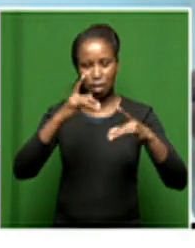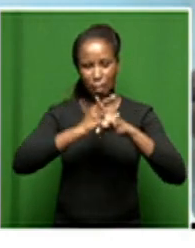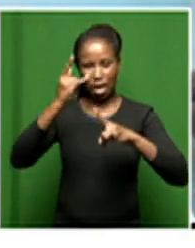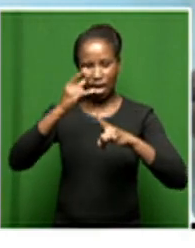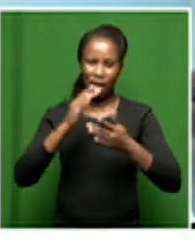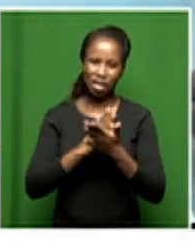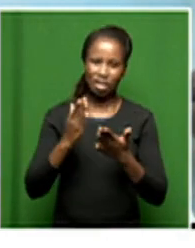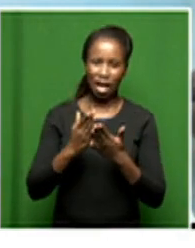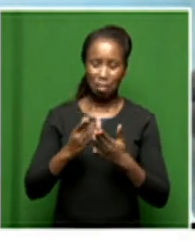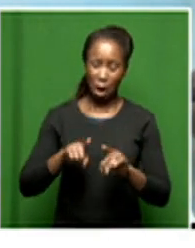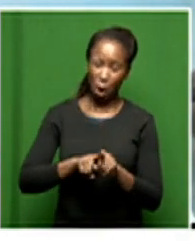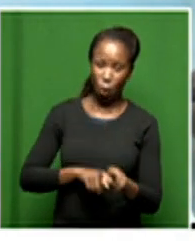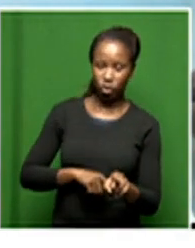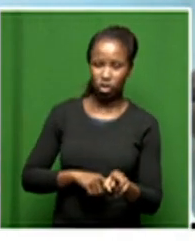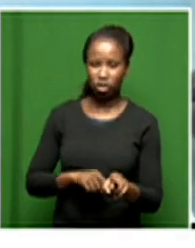do you call it?